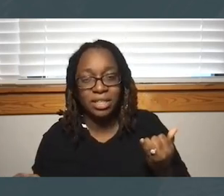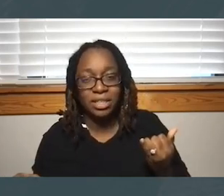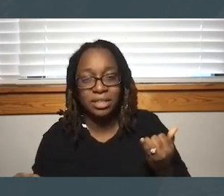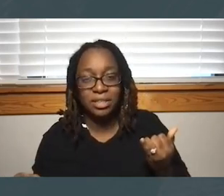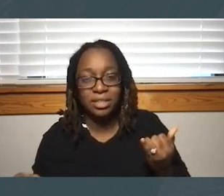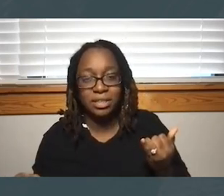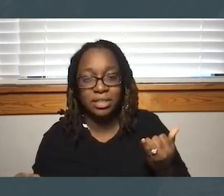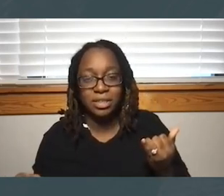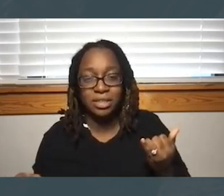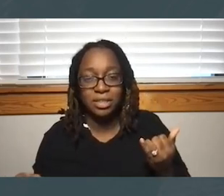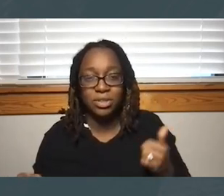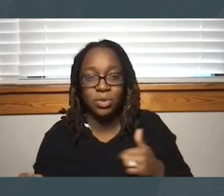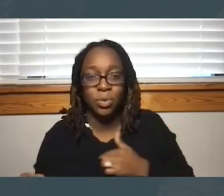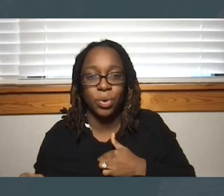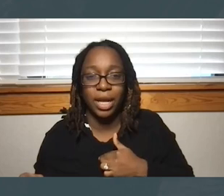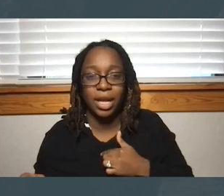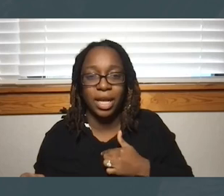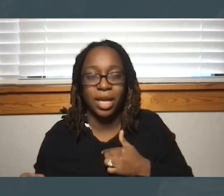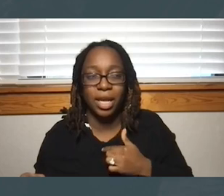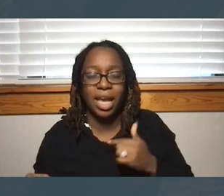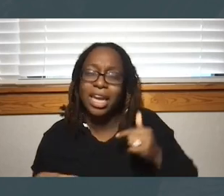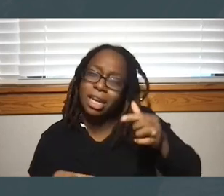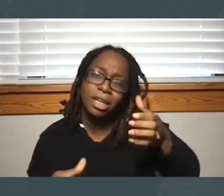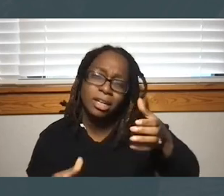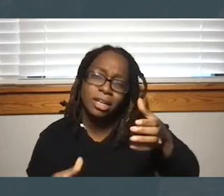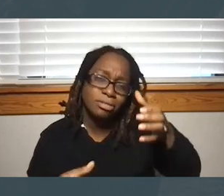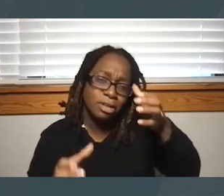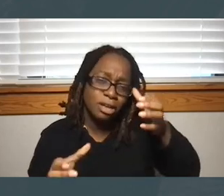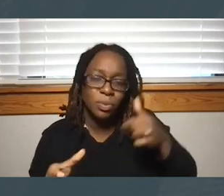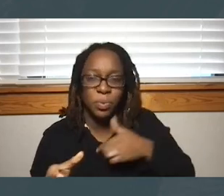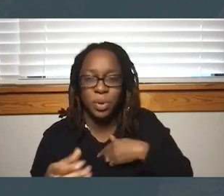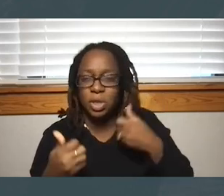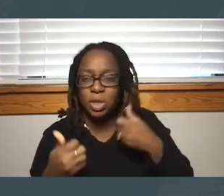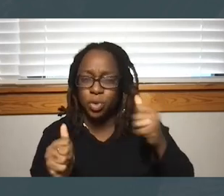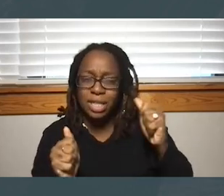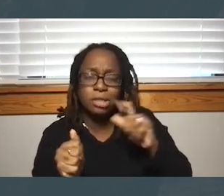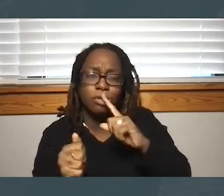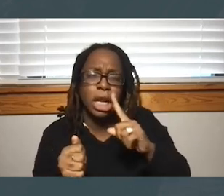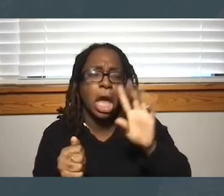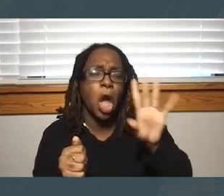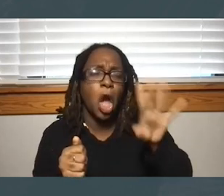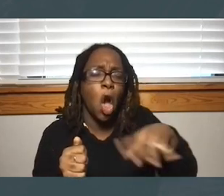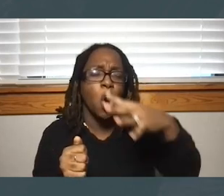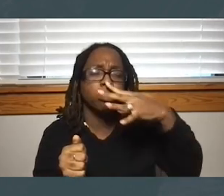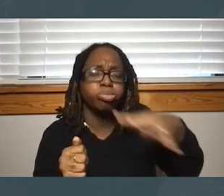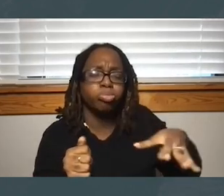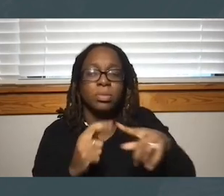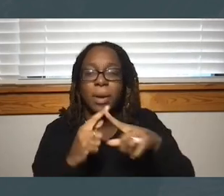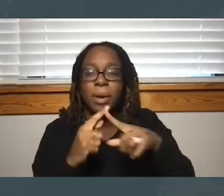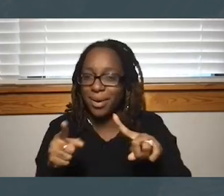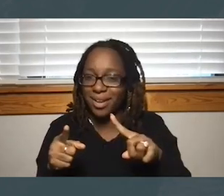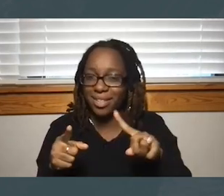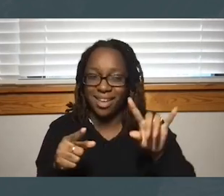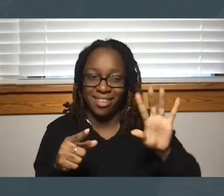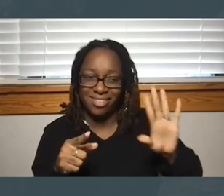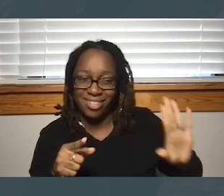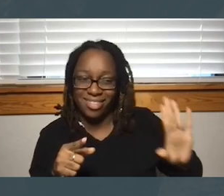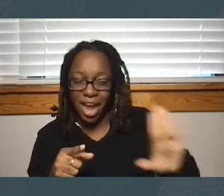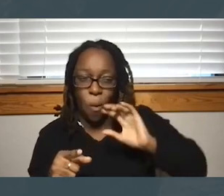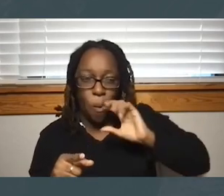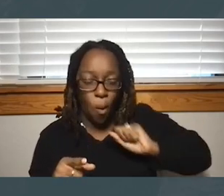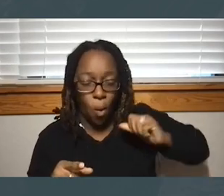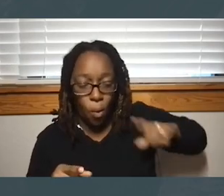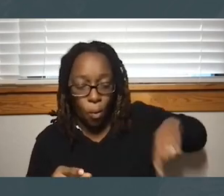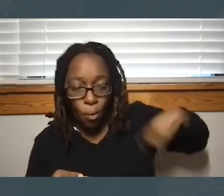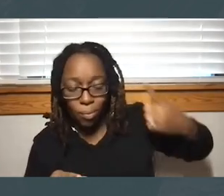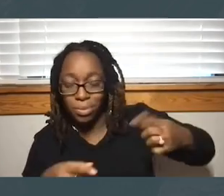belatedly regarding in the scholarship, but the practice has always been that. And I think if I may, I think